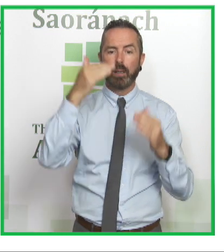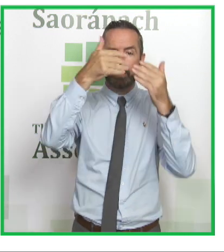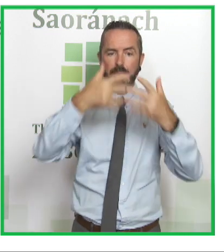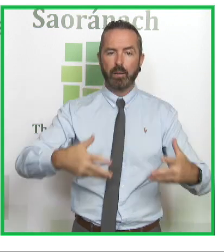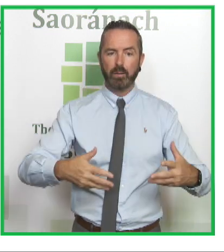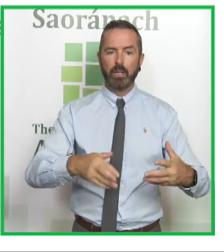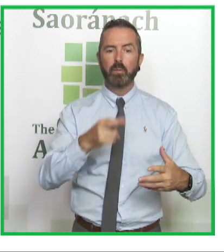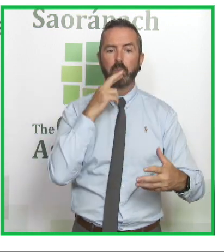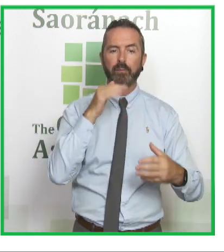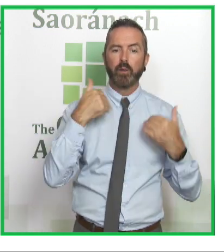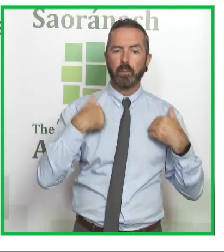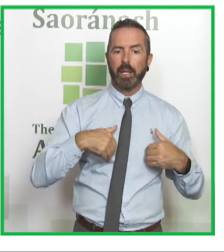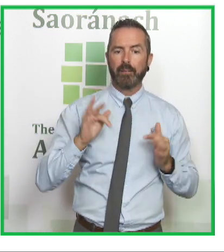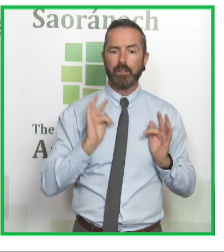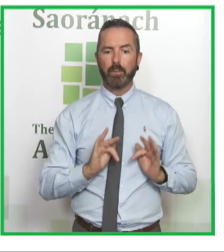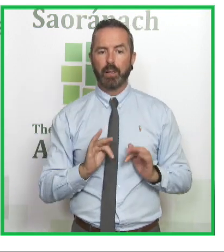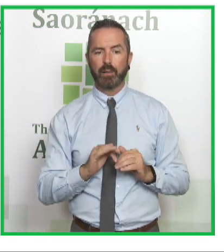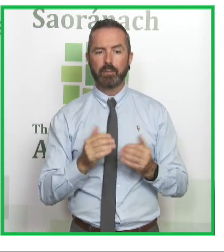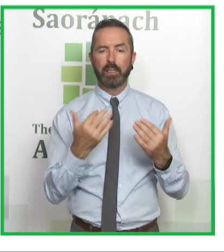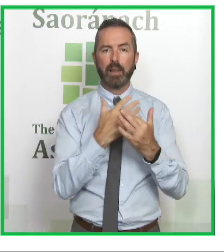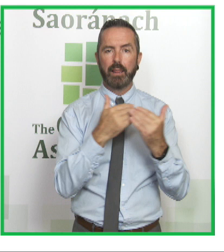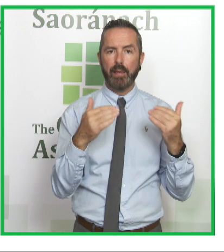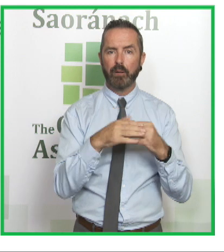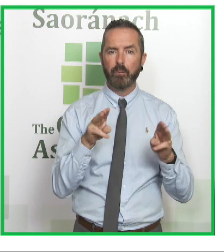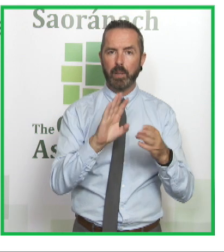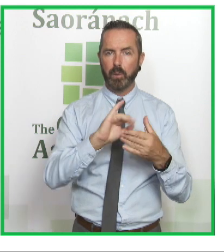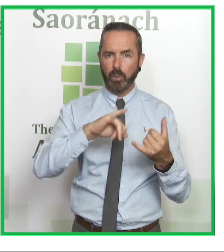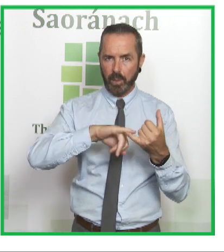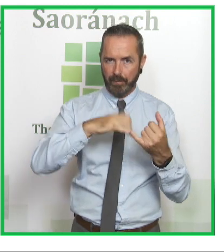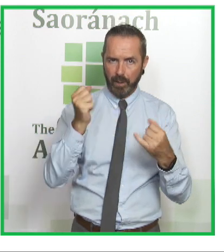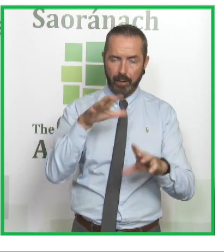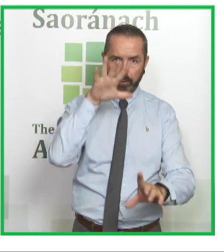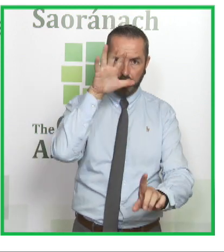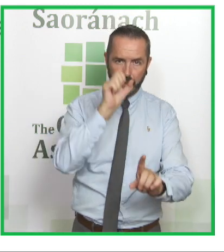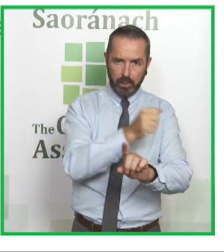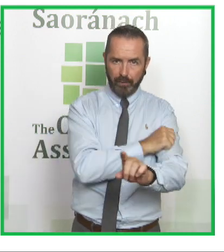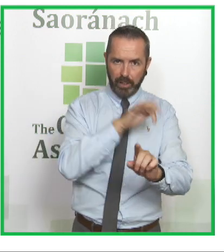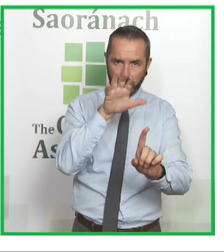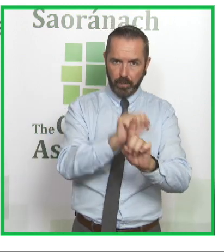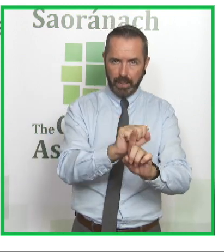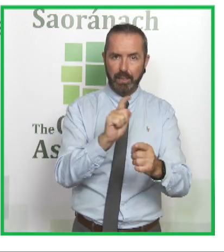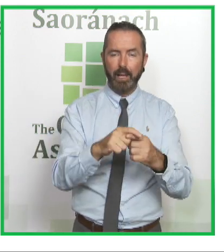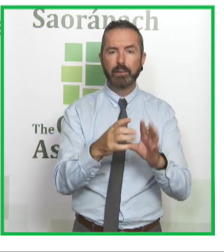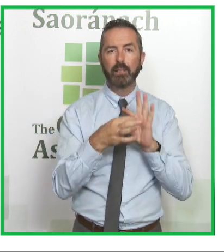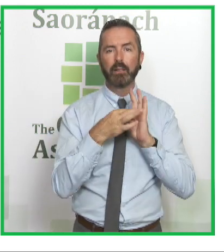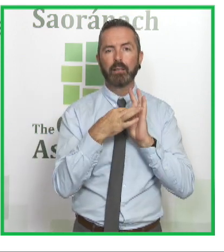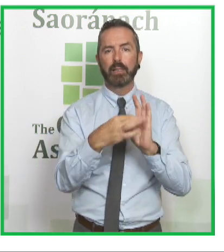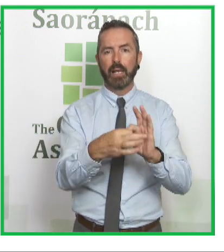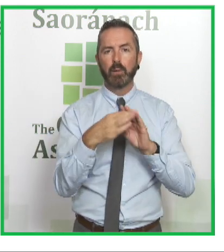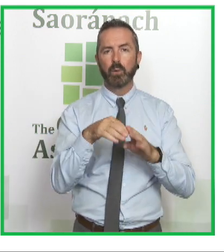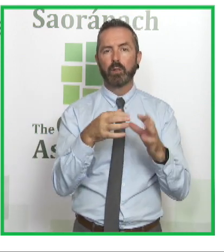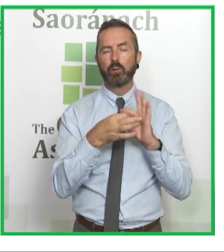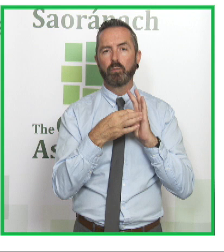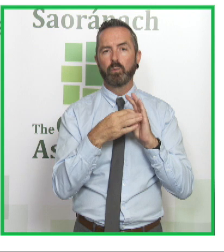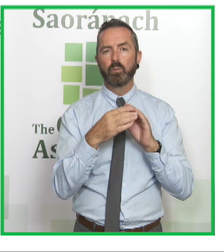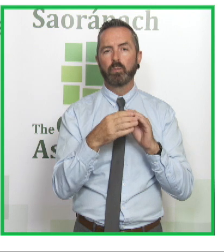female, the level of participants who have ever had a conviction for possession, and the level of engagement with relevant